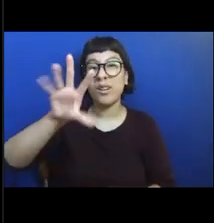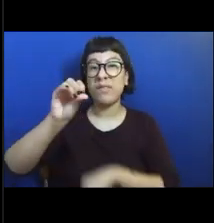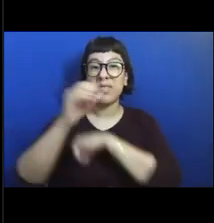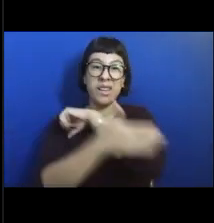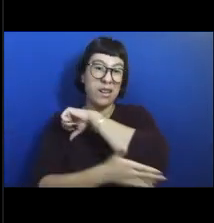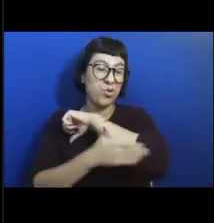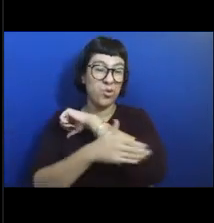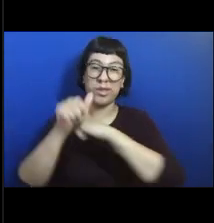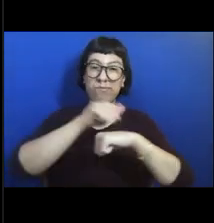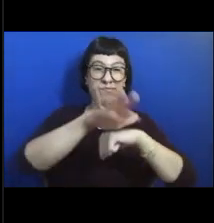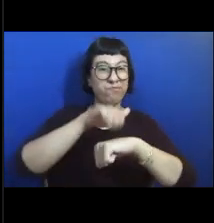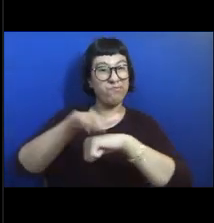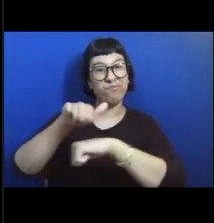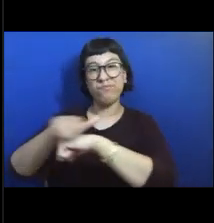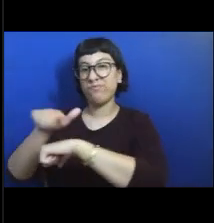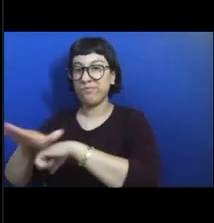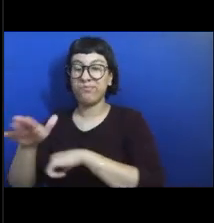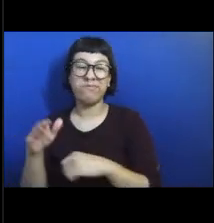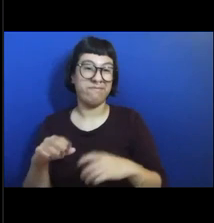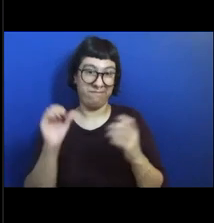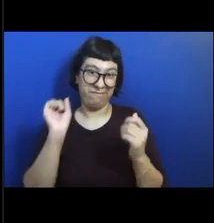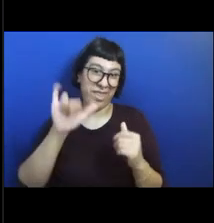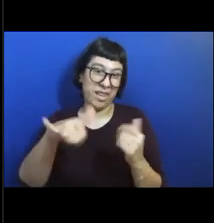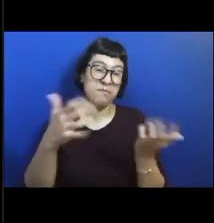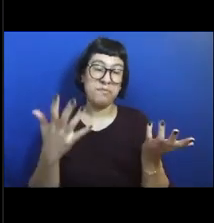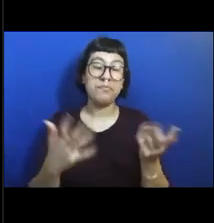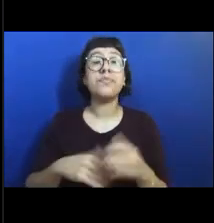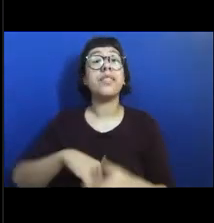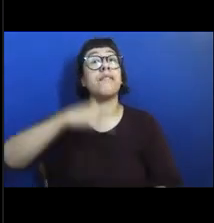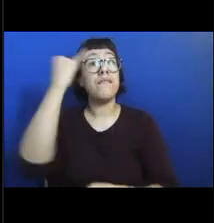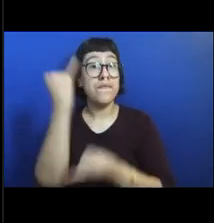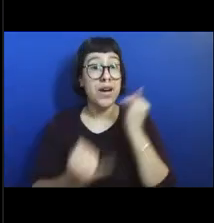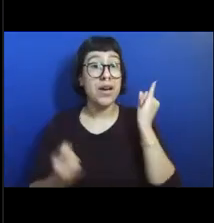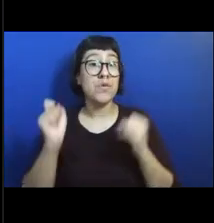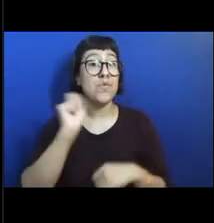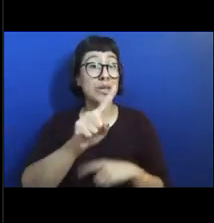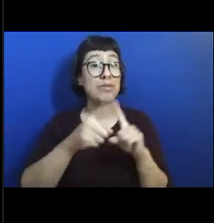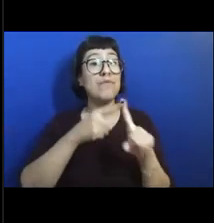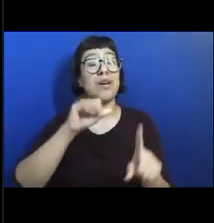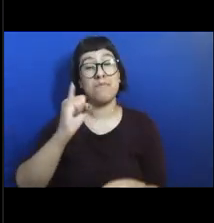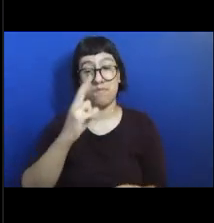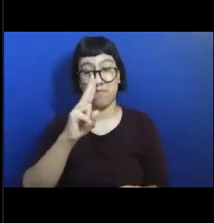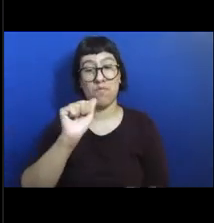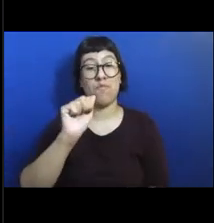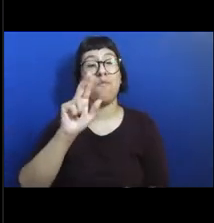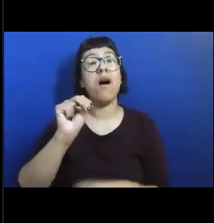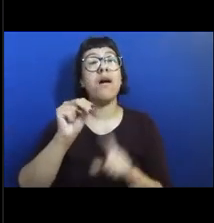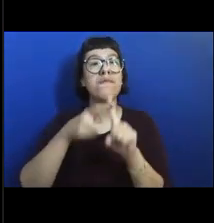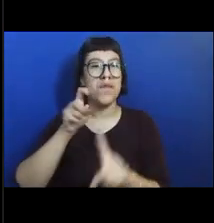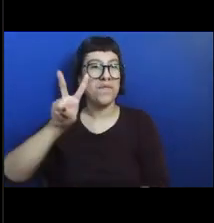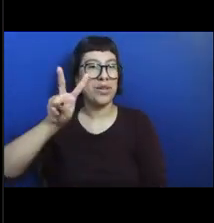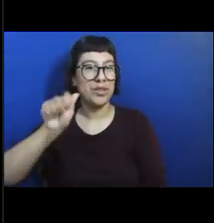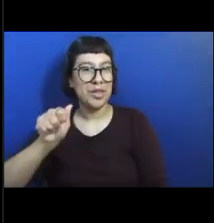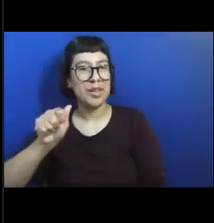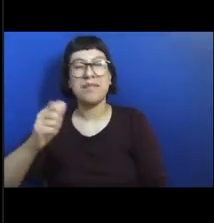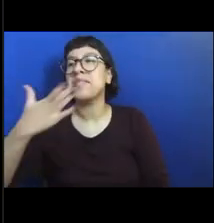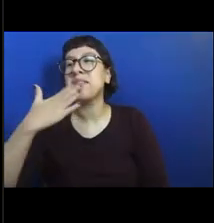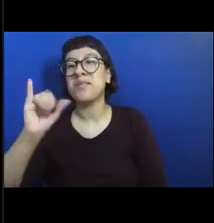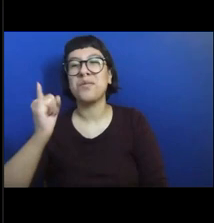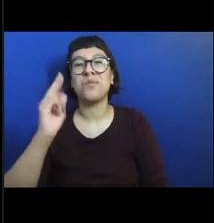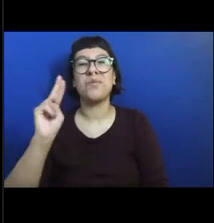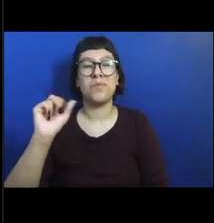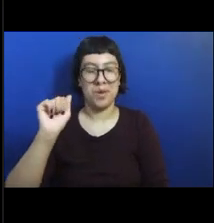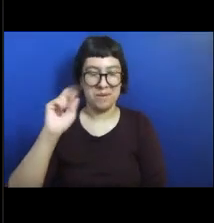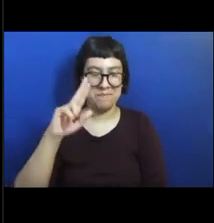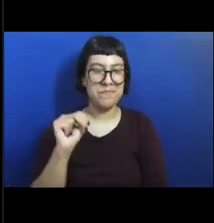instruments for that reason. So one final question from Juan in Virginia, since we owe him one. How much